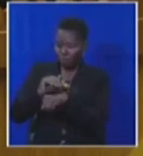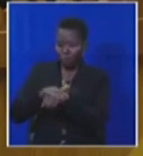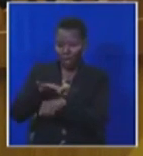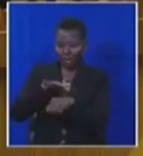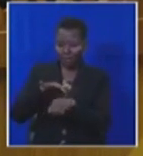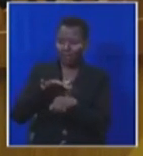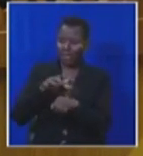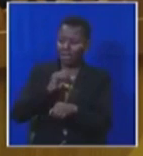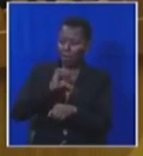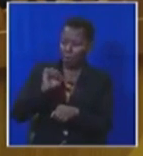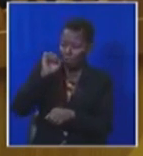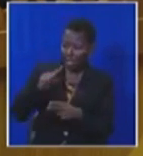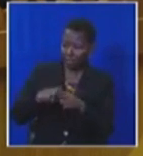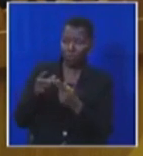get.